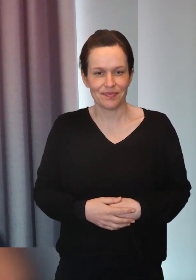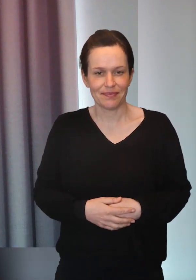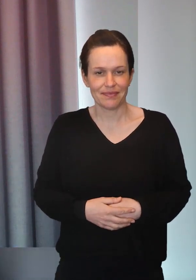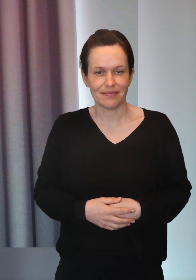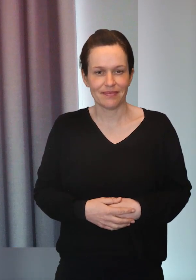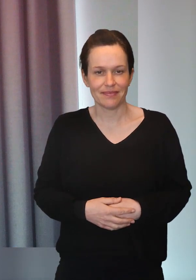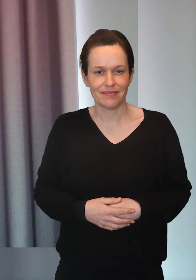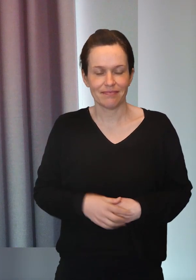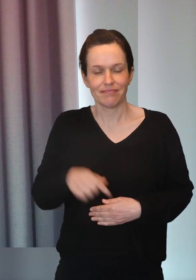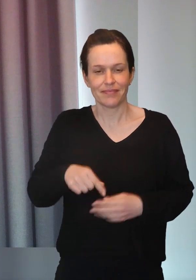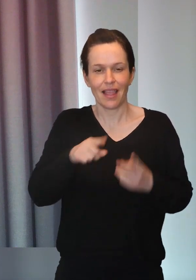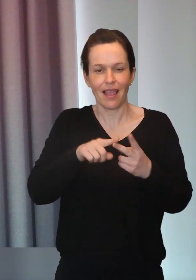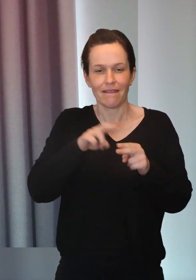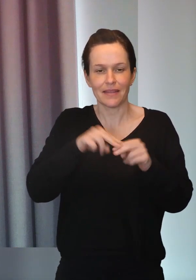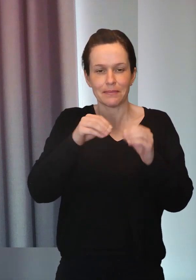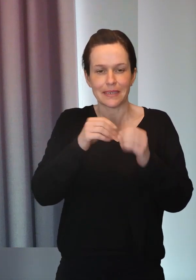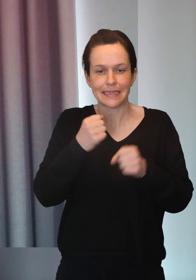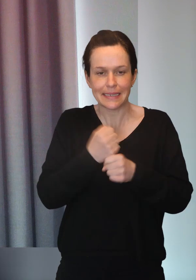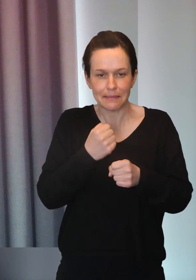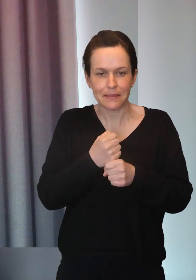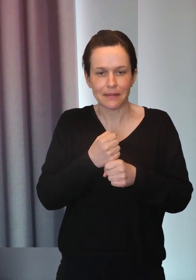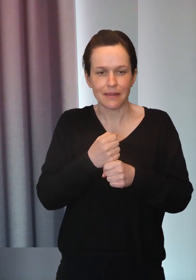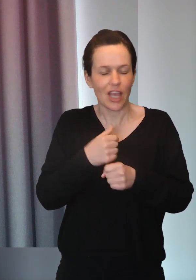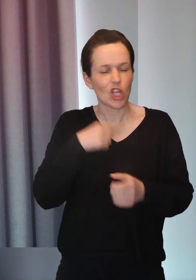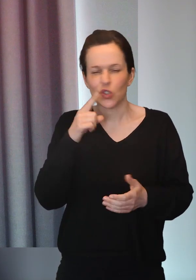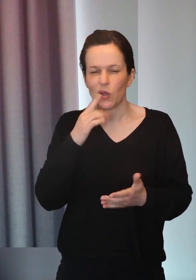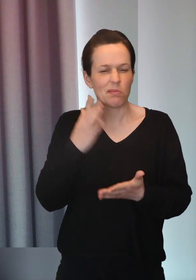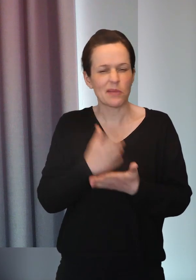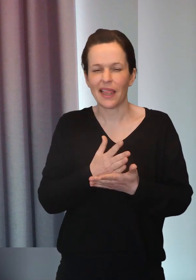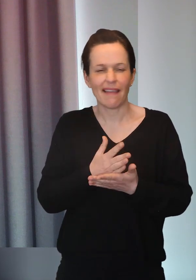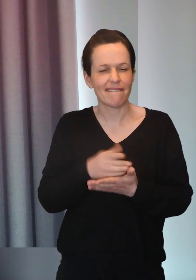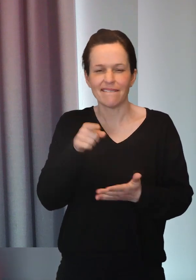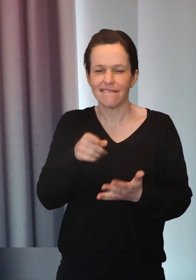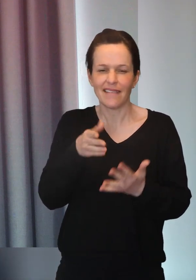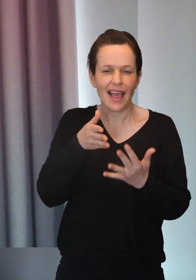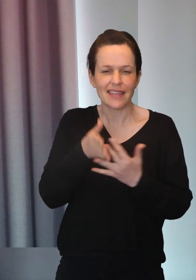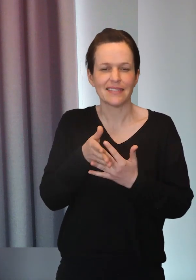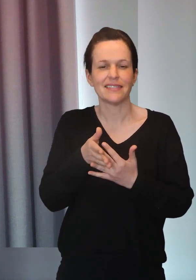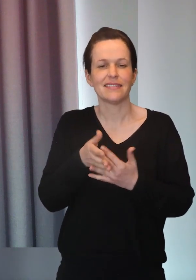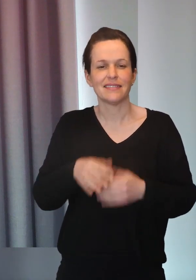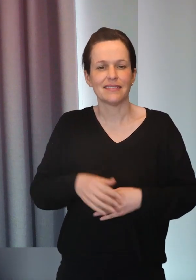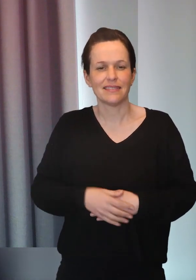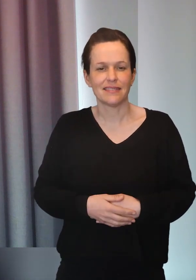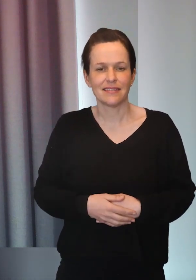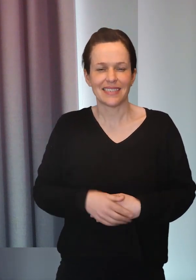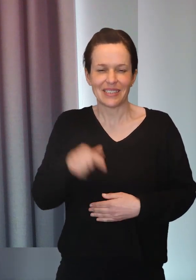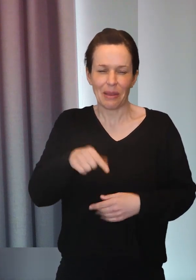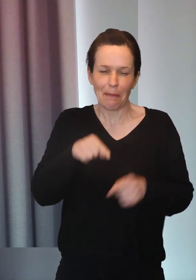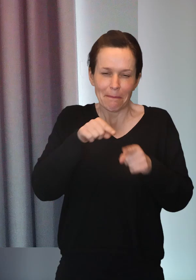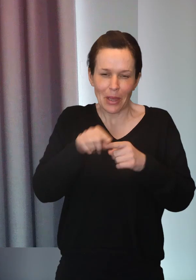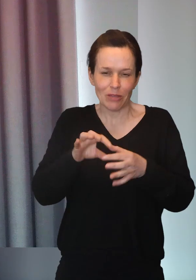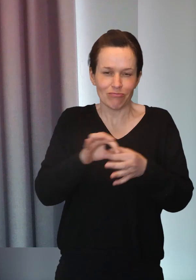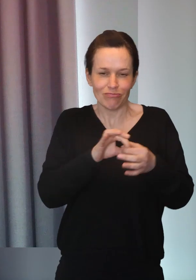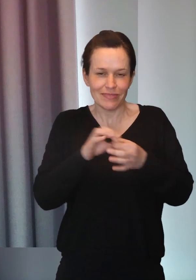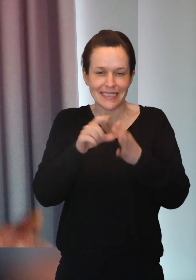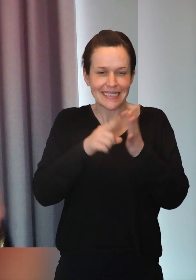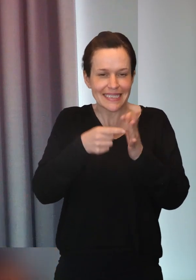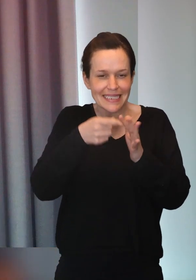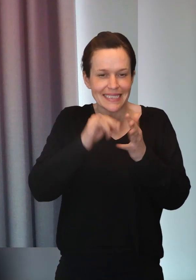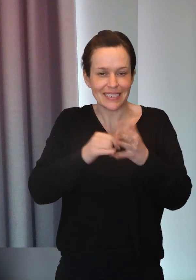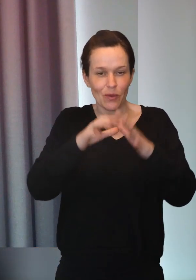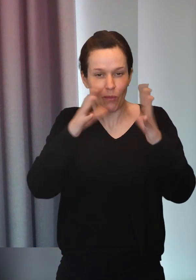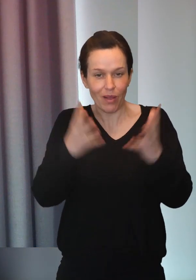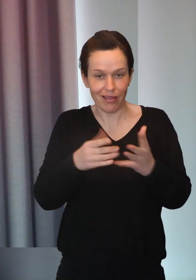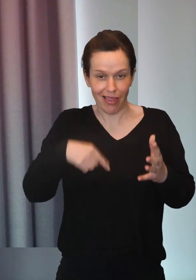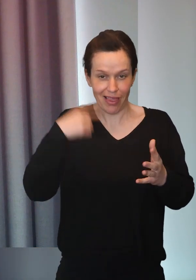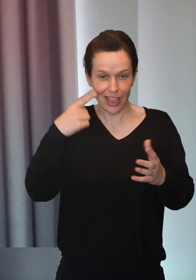with laptops. At IFB Gaming, we do not believe that access in one of